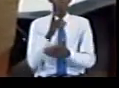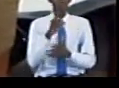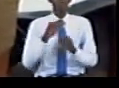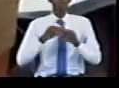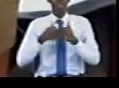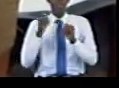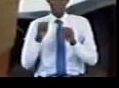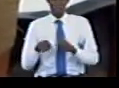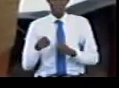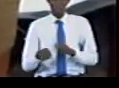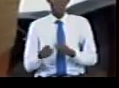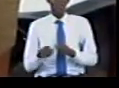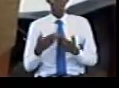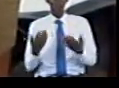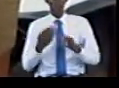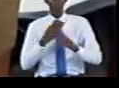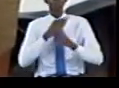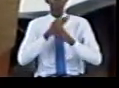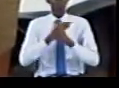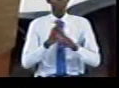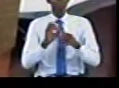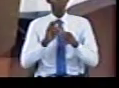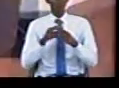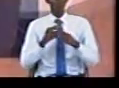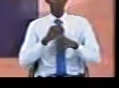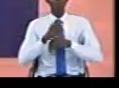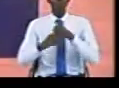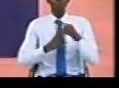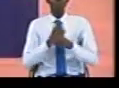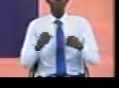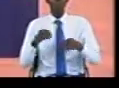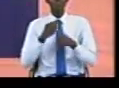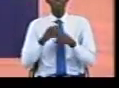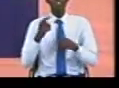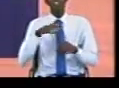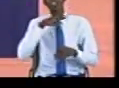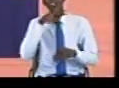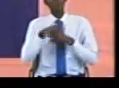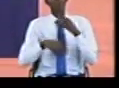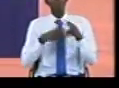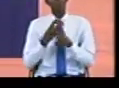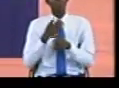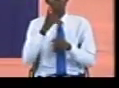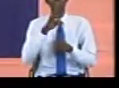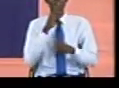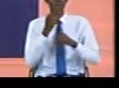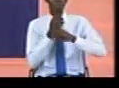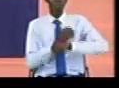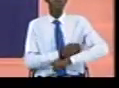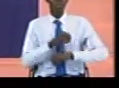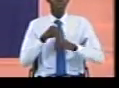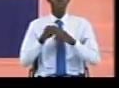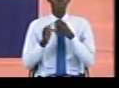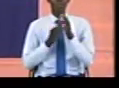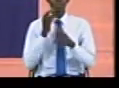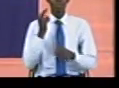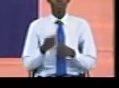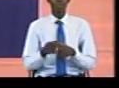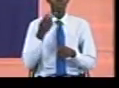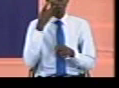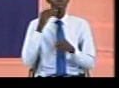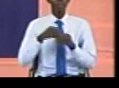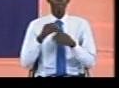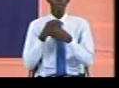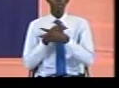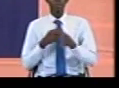hide you in their dirty work? You are preserved in Jesus' name. Look at verse 5. They are of